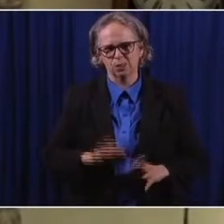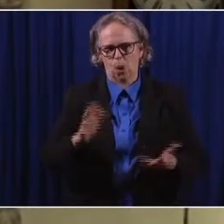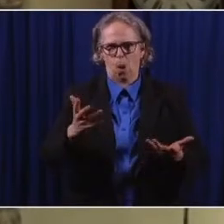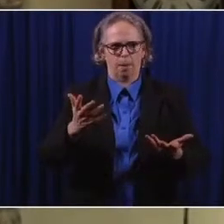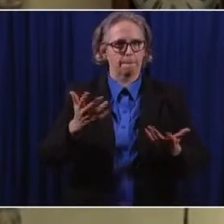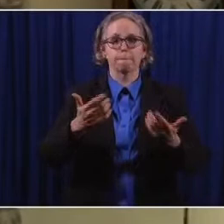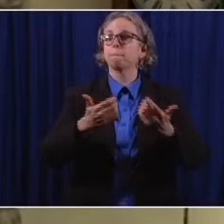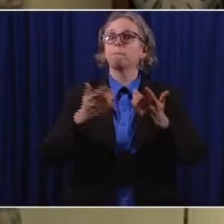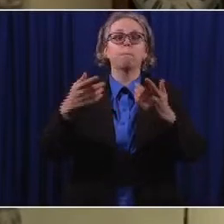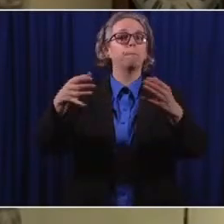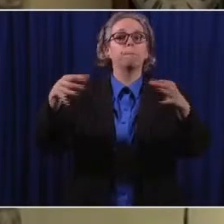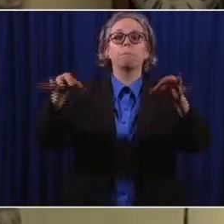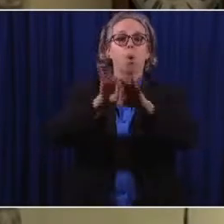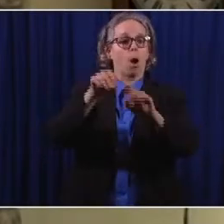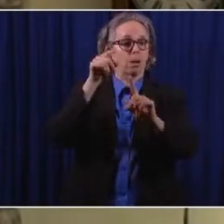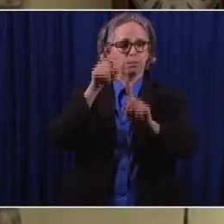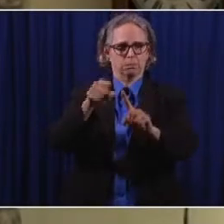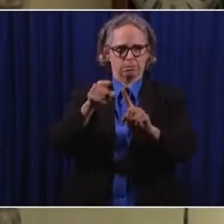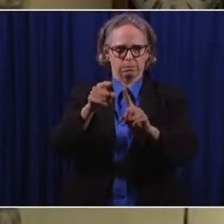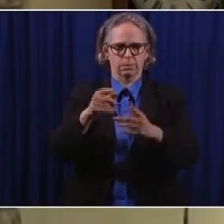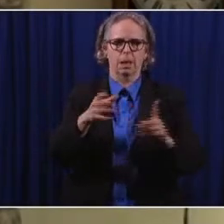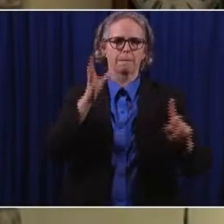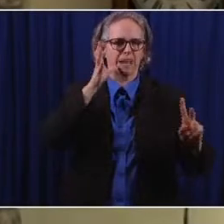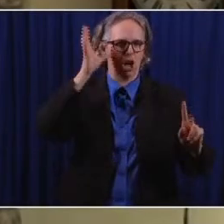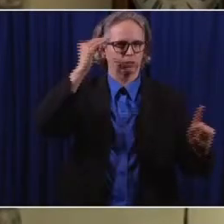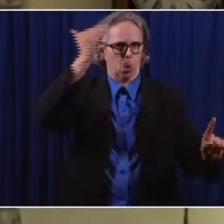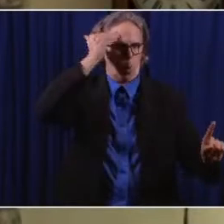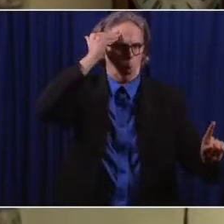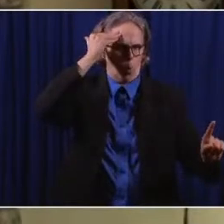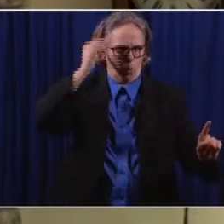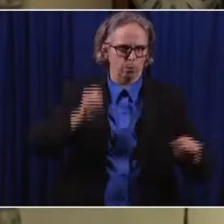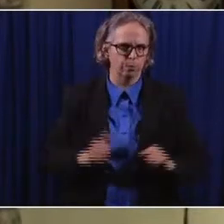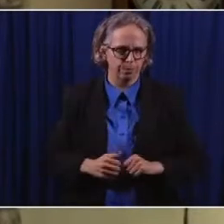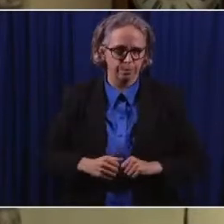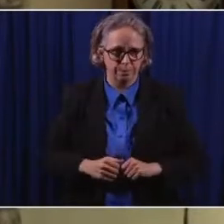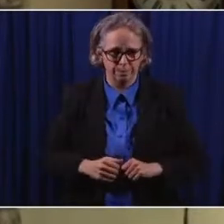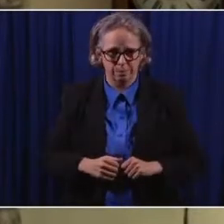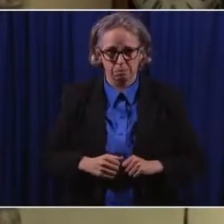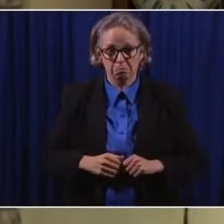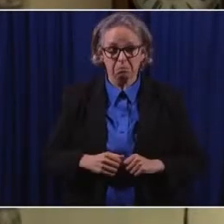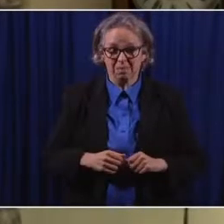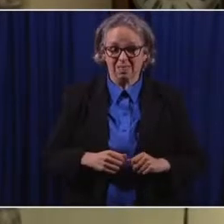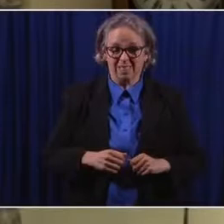of children in that school be notified. So they are being notified.